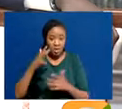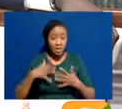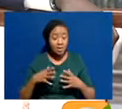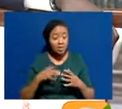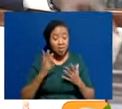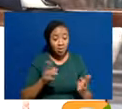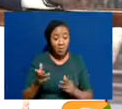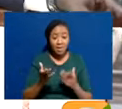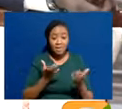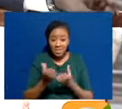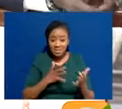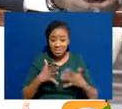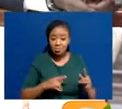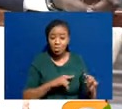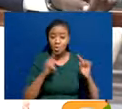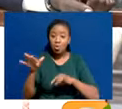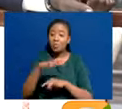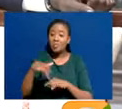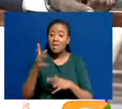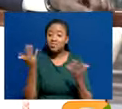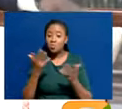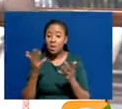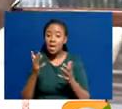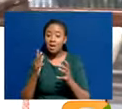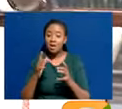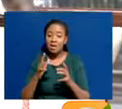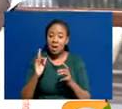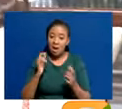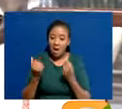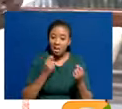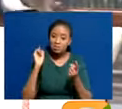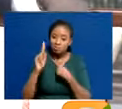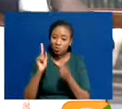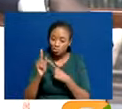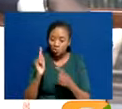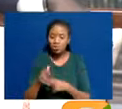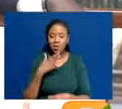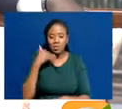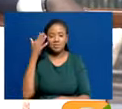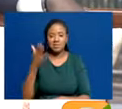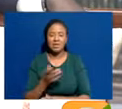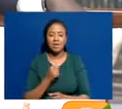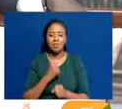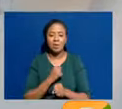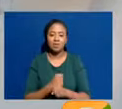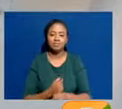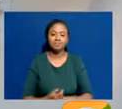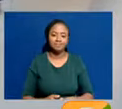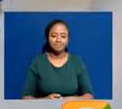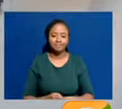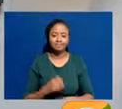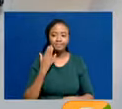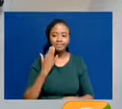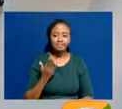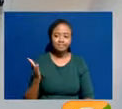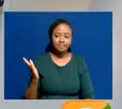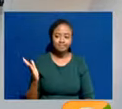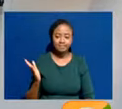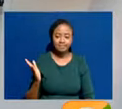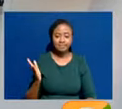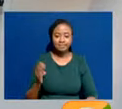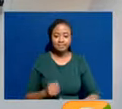are. And so they stay there because people are walking down. You know, so we're working with them and we'll get it right. Yeah. Absolutely. Good.